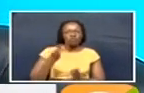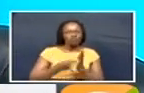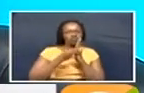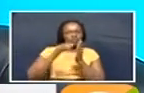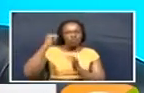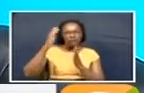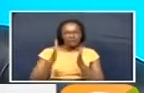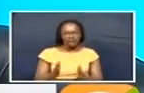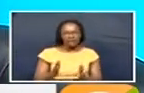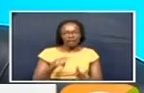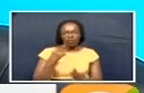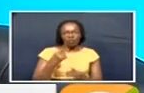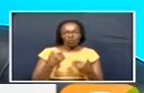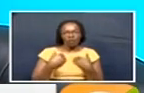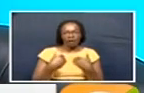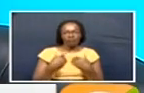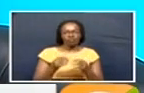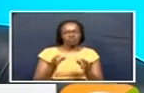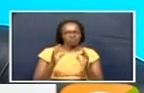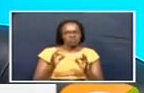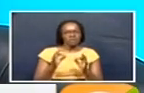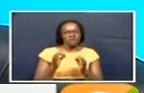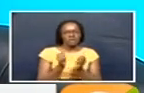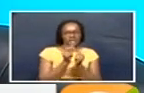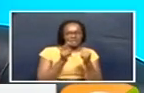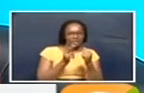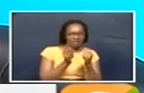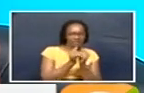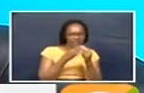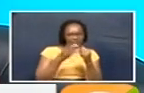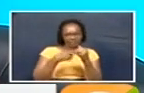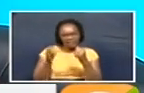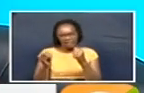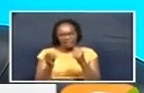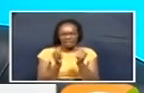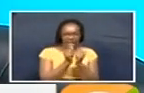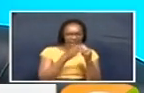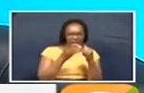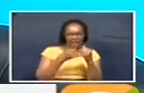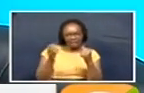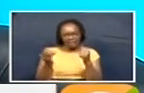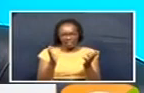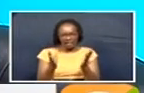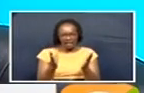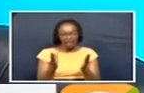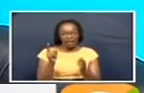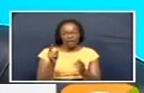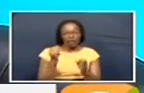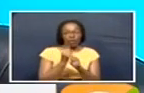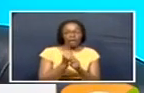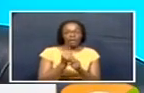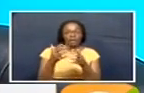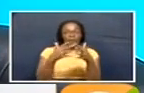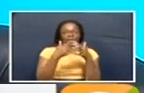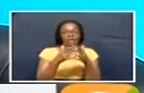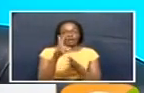who earned repute in the 1970s and 1980s. After living, studying and working in the U.S. for close to 20 years,